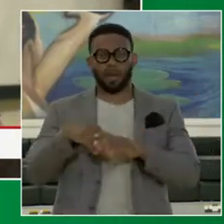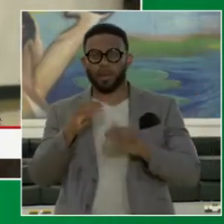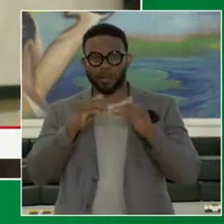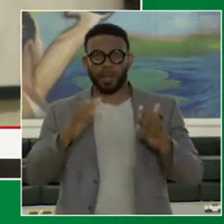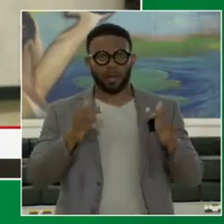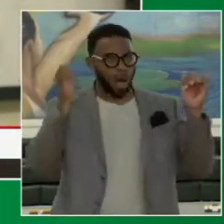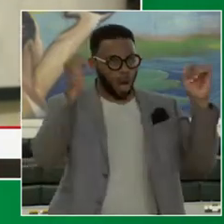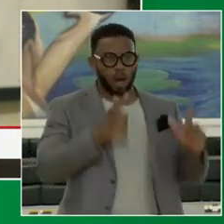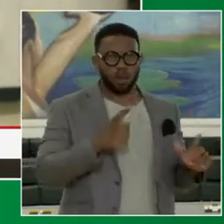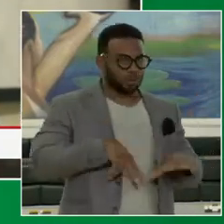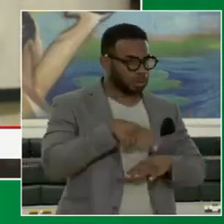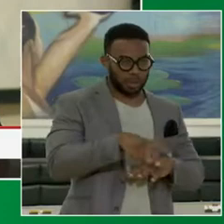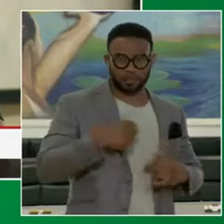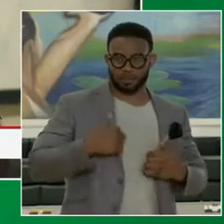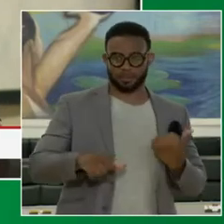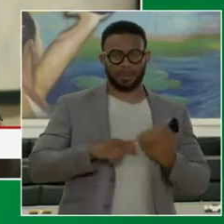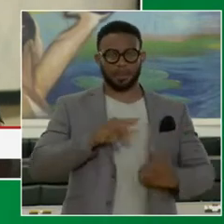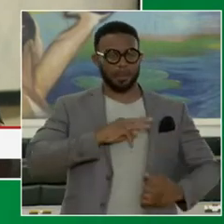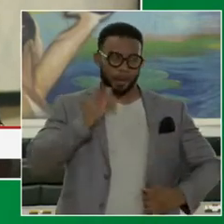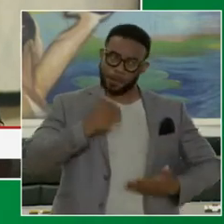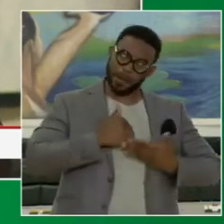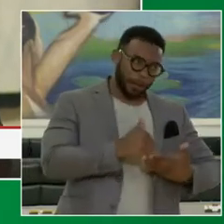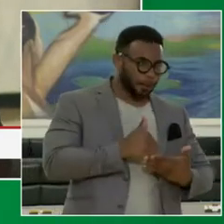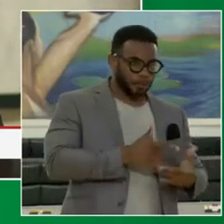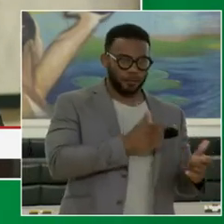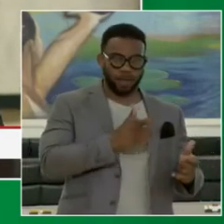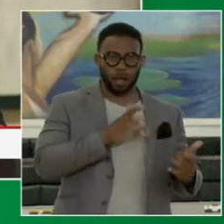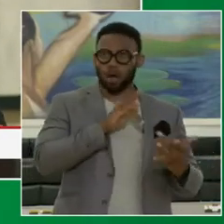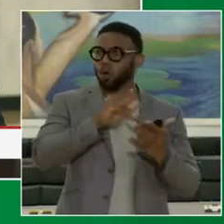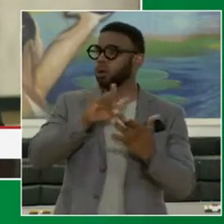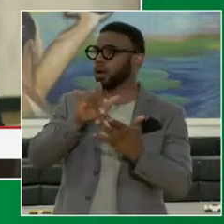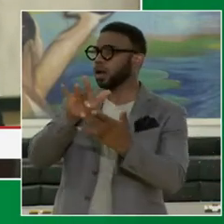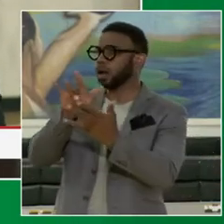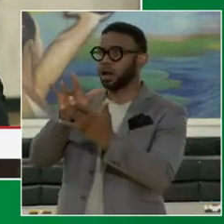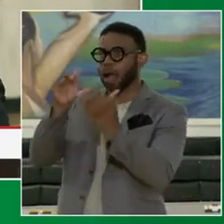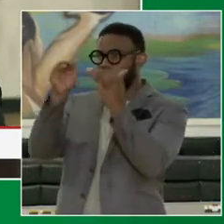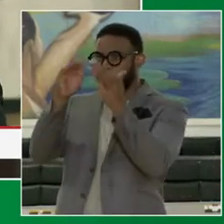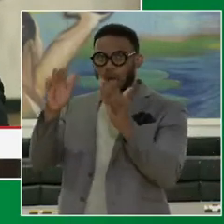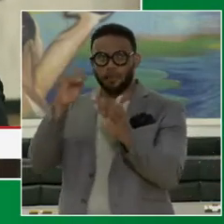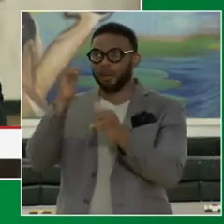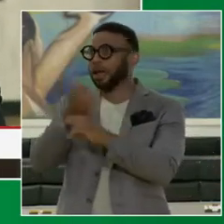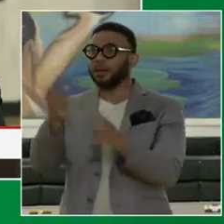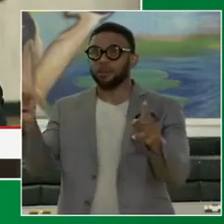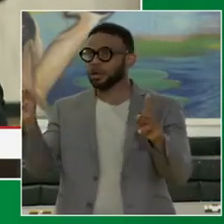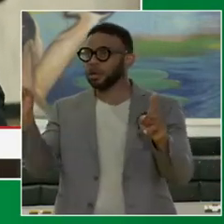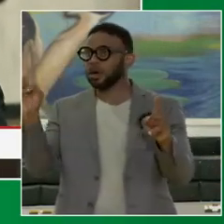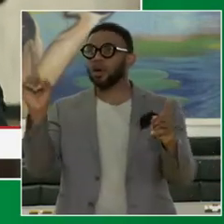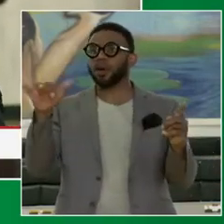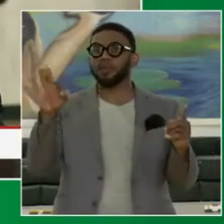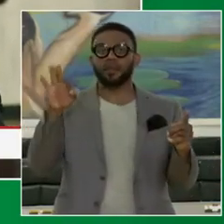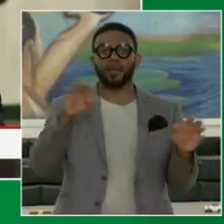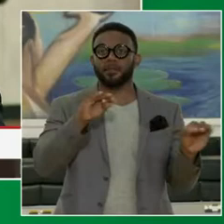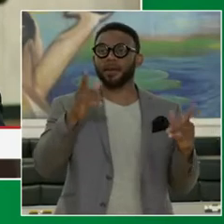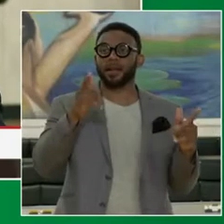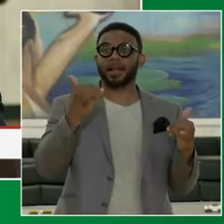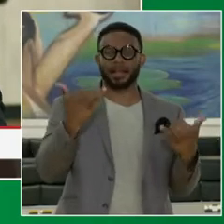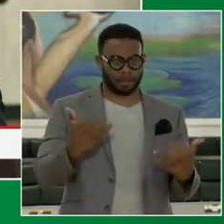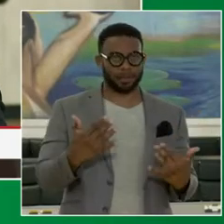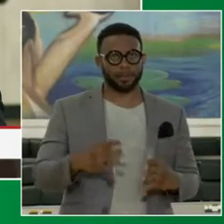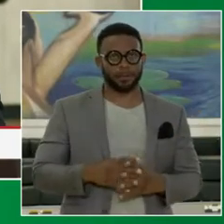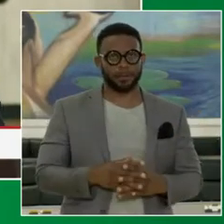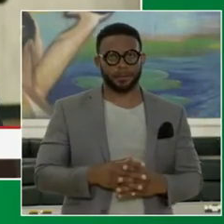I jumped in as a deputy mayor and said, I'm going to help Dell out and reach out to housing authority, everybody, to say we need to move this family